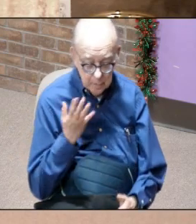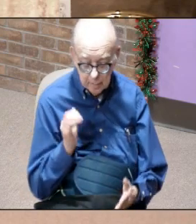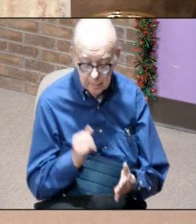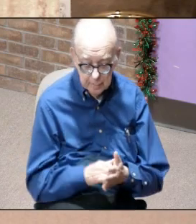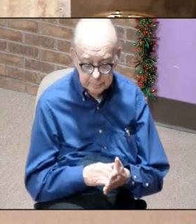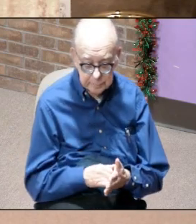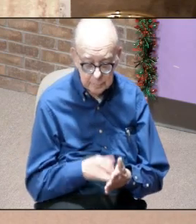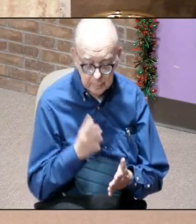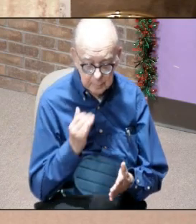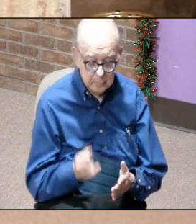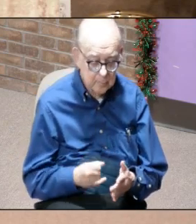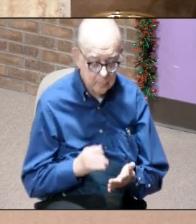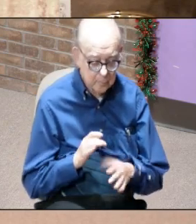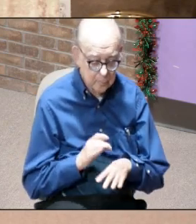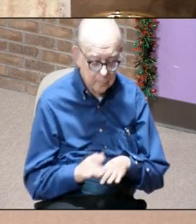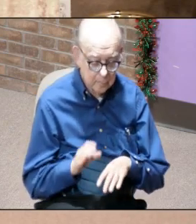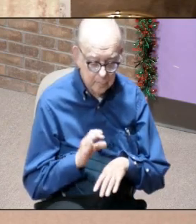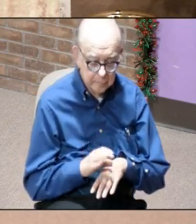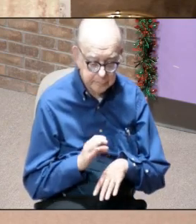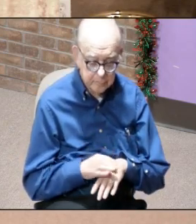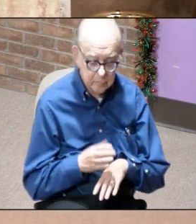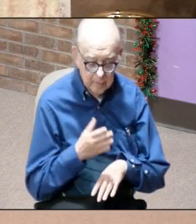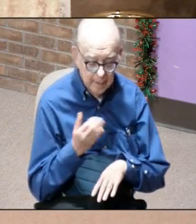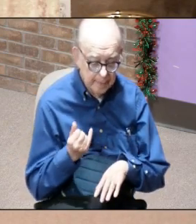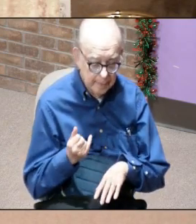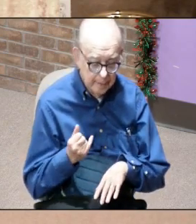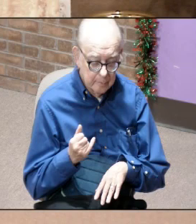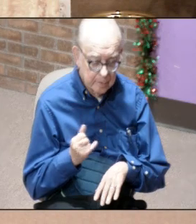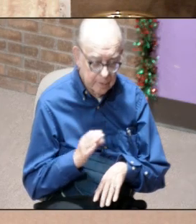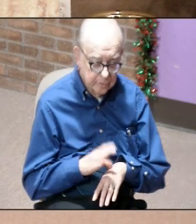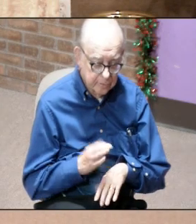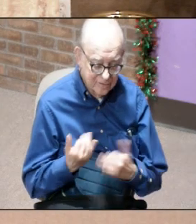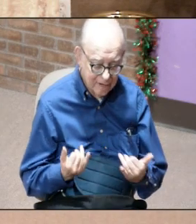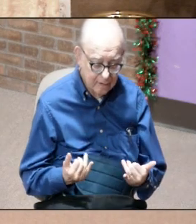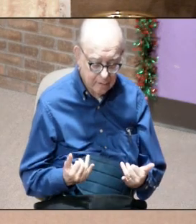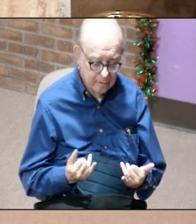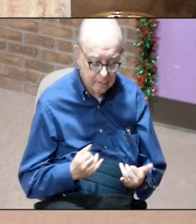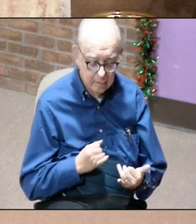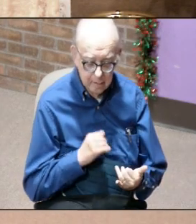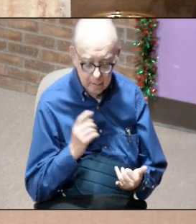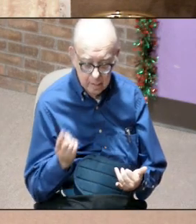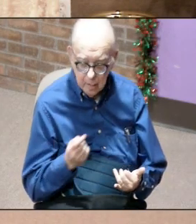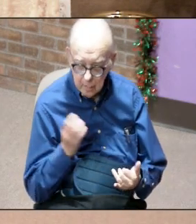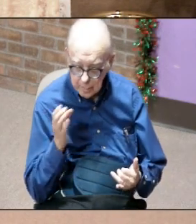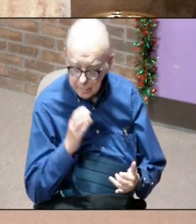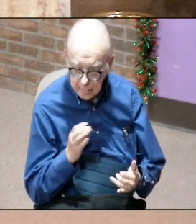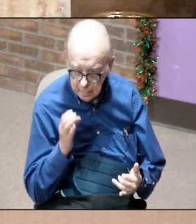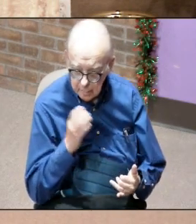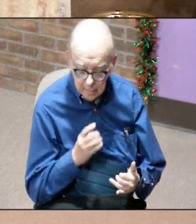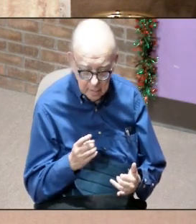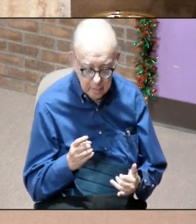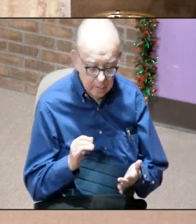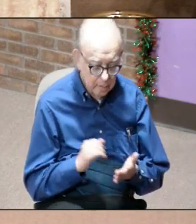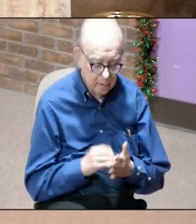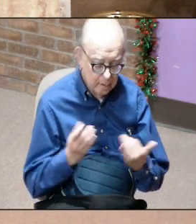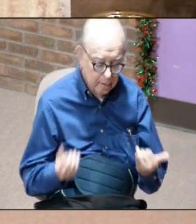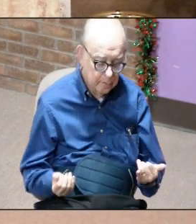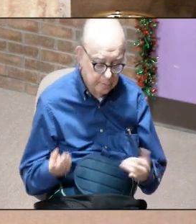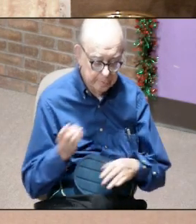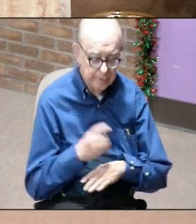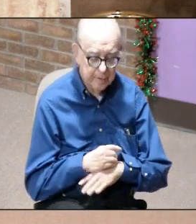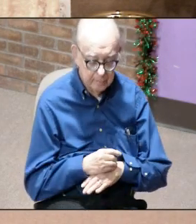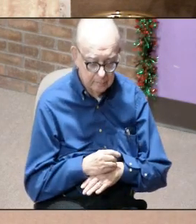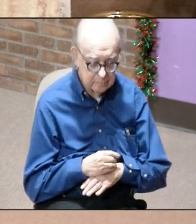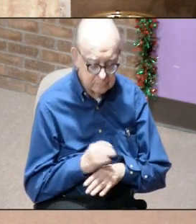this is why the early church was better than the church of today, because they were always looking that today could be the